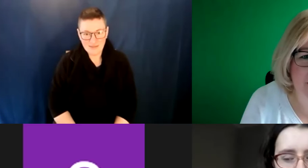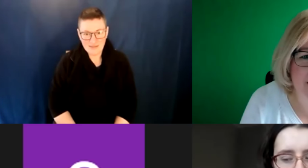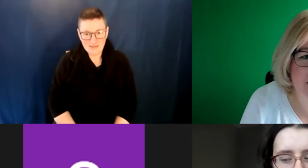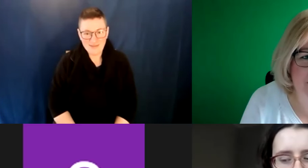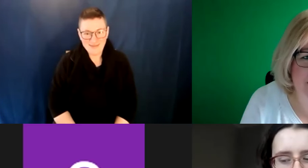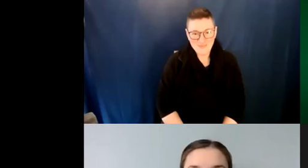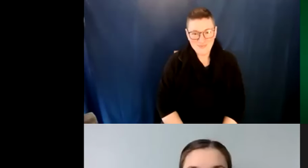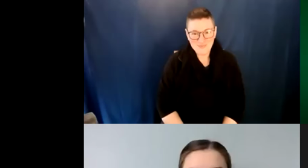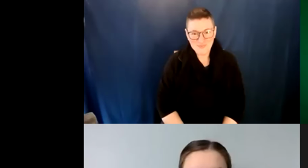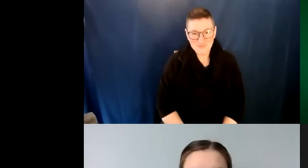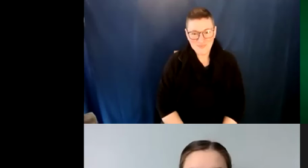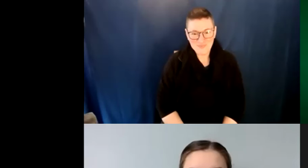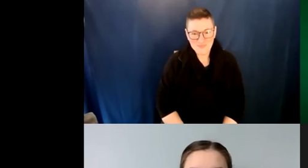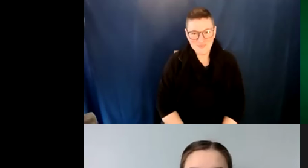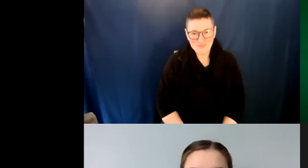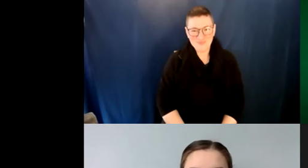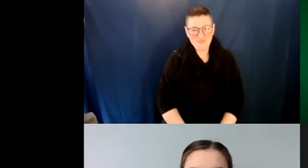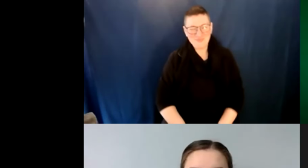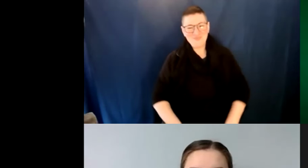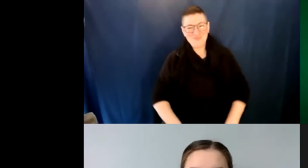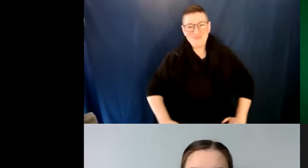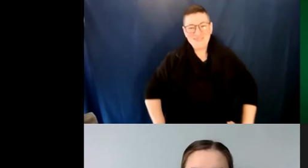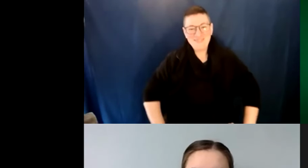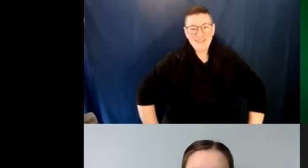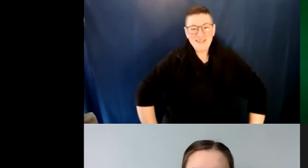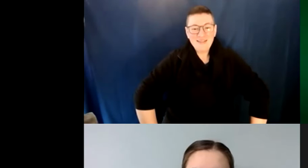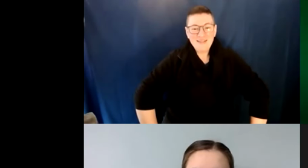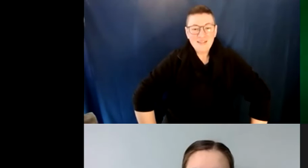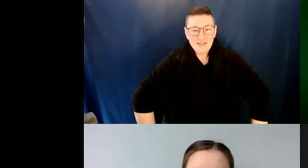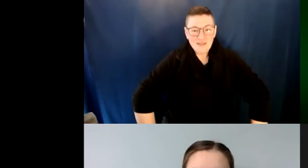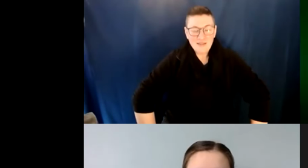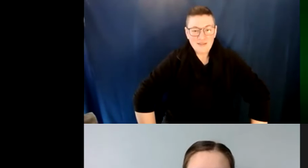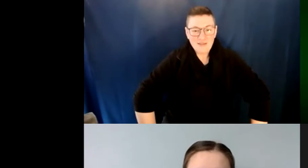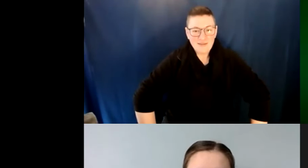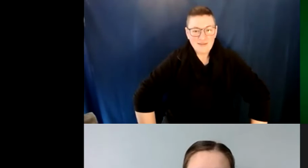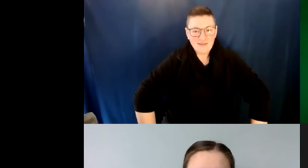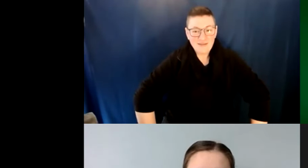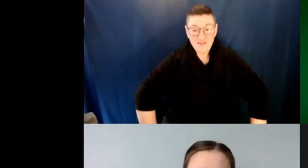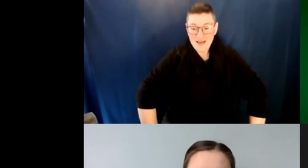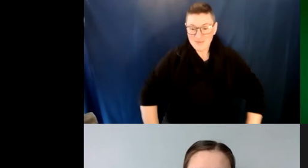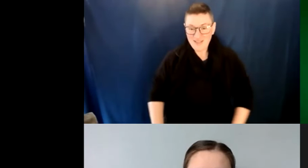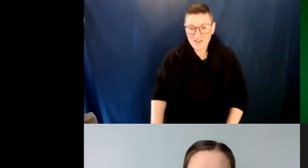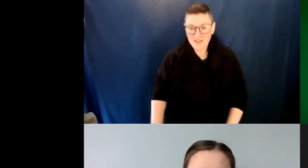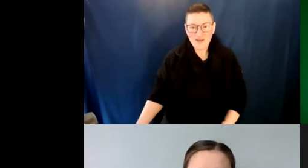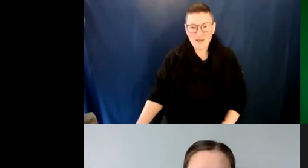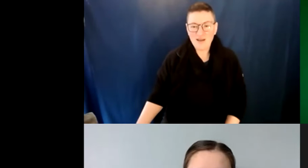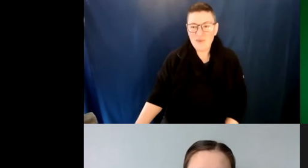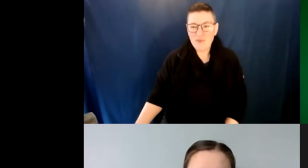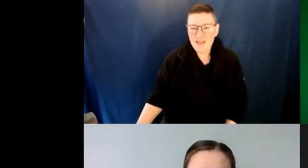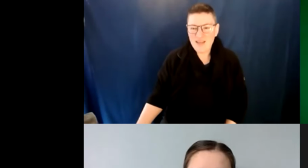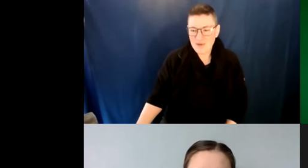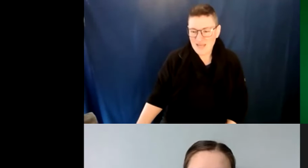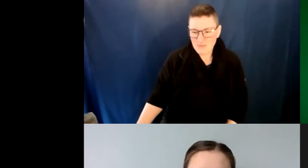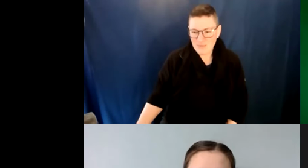today. So Alissa, without further ado, over to you, and I will be your assistant, Gloria. So I'm Thank you.